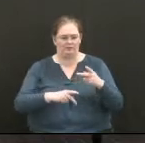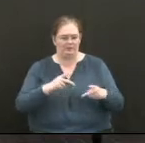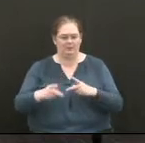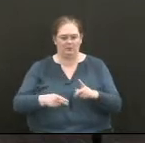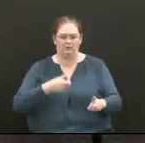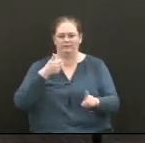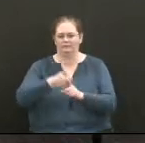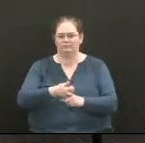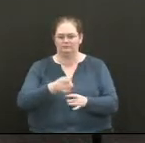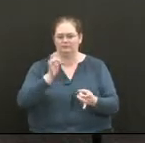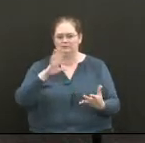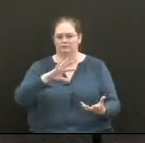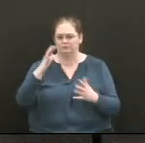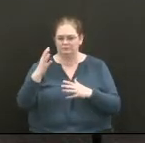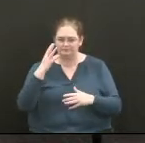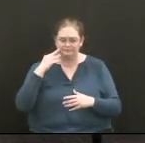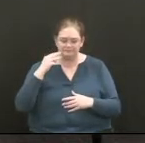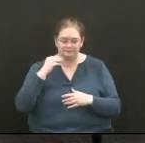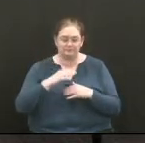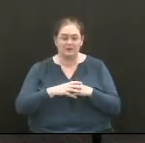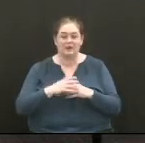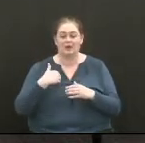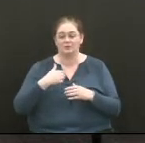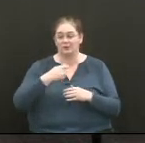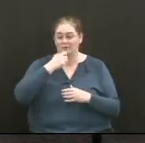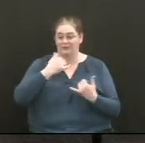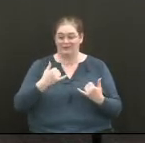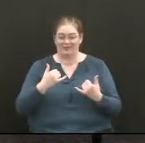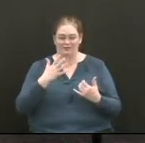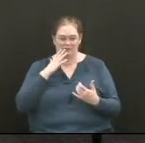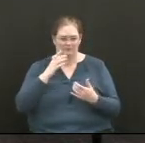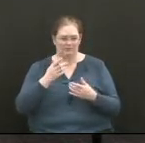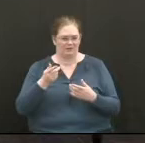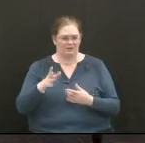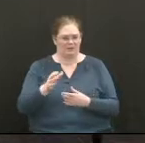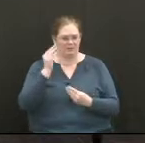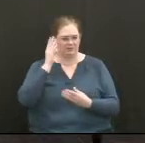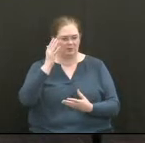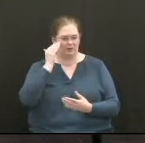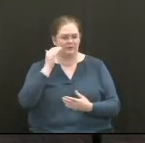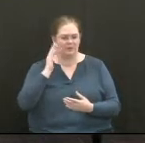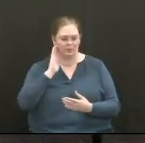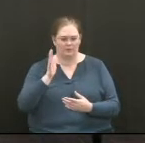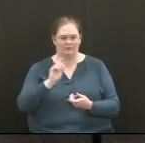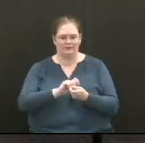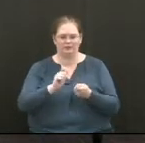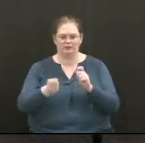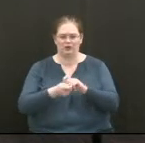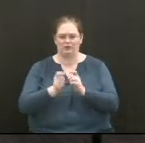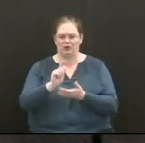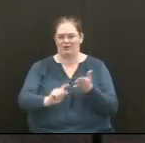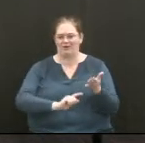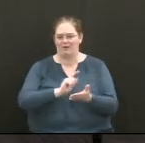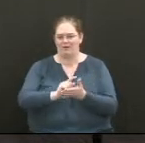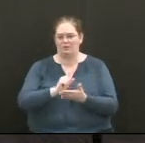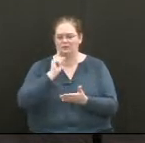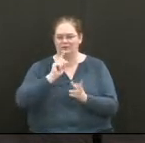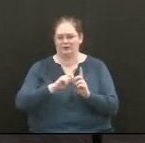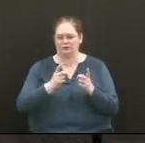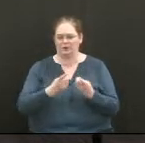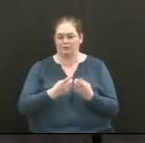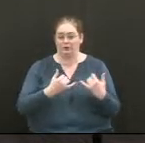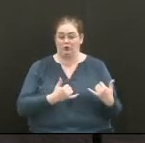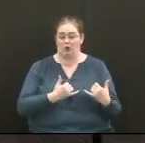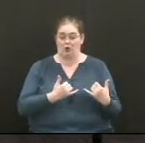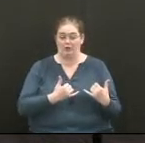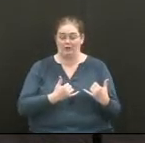hard times. And while I do have the microphone, I want to just make the public aware that we'll be changing the hours for that department. They're